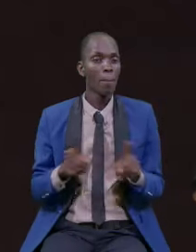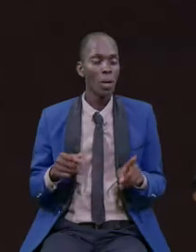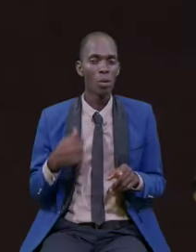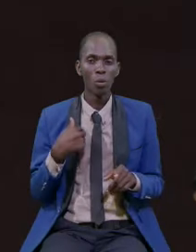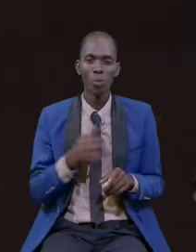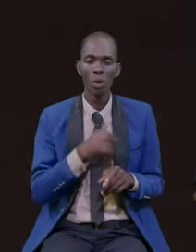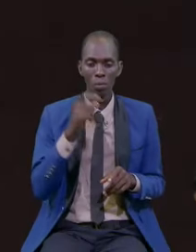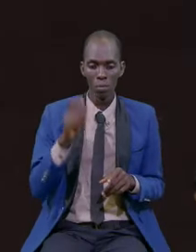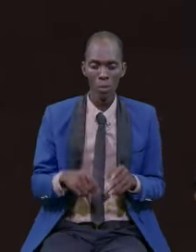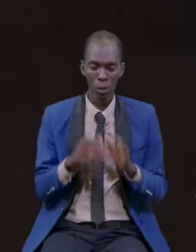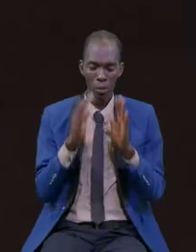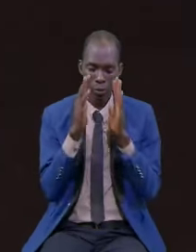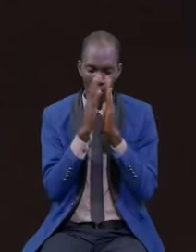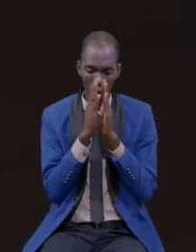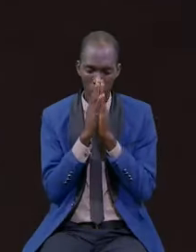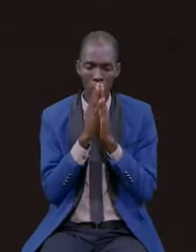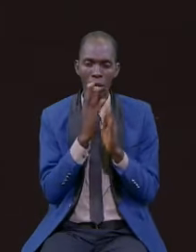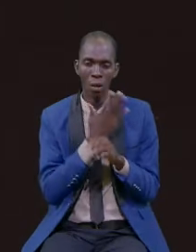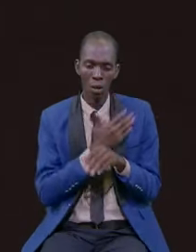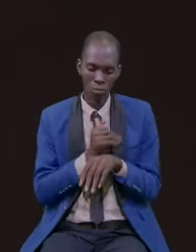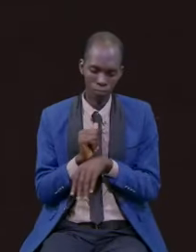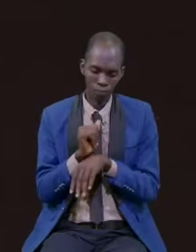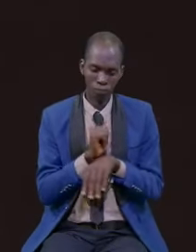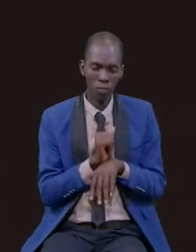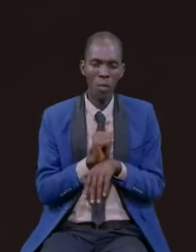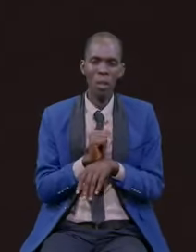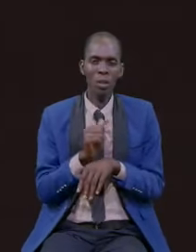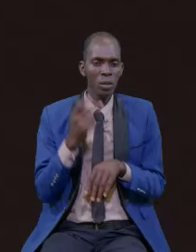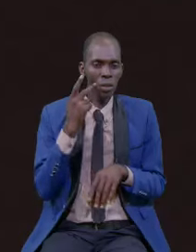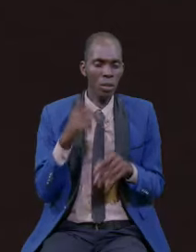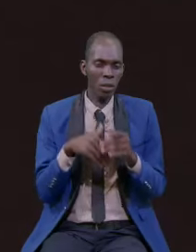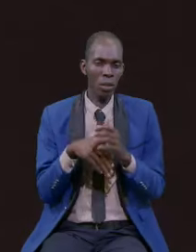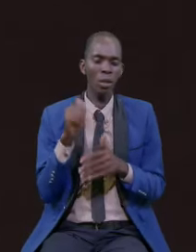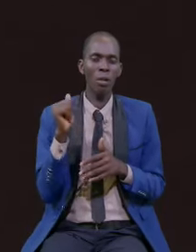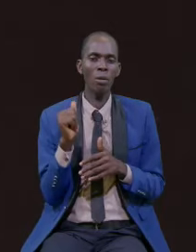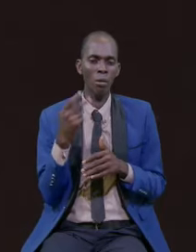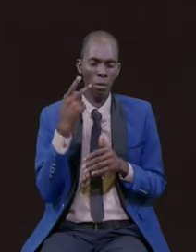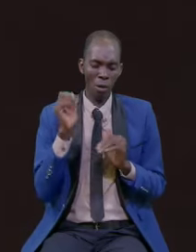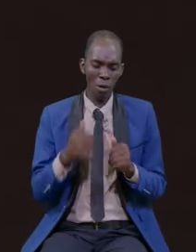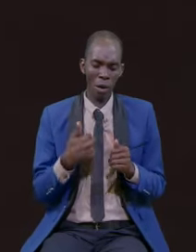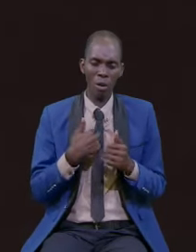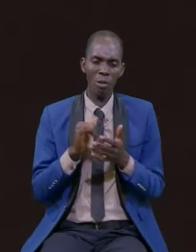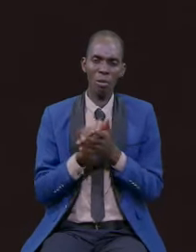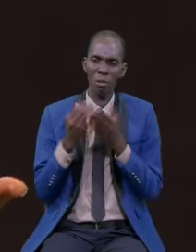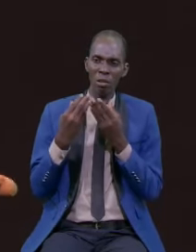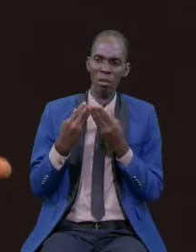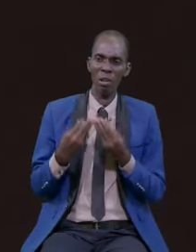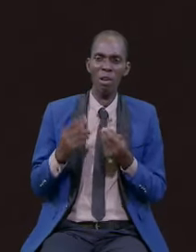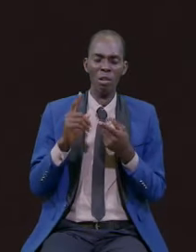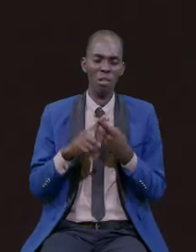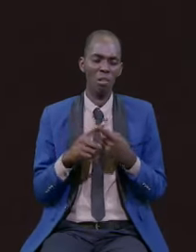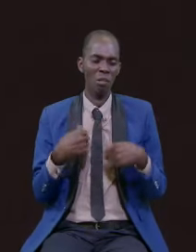that tendency and work at that propensity to threaten people by